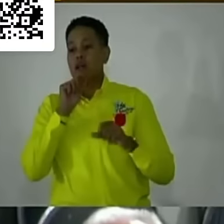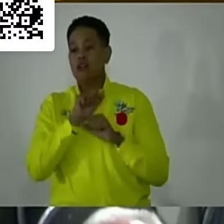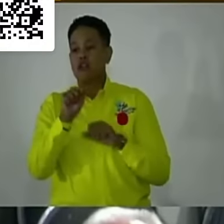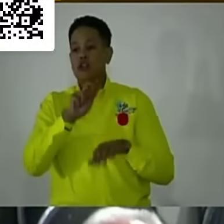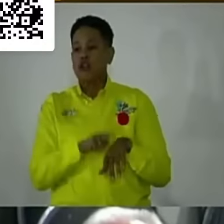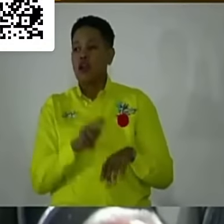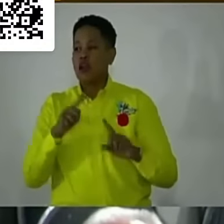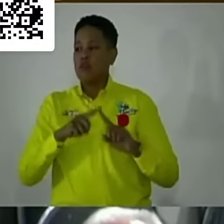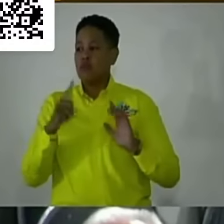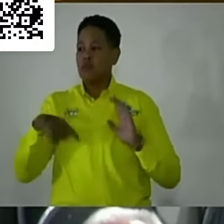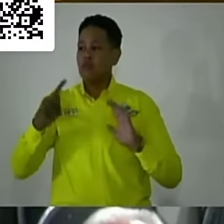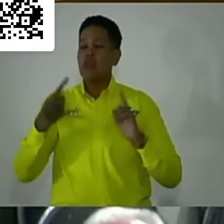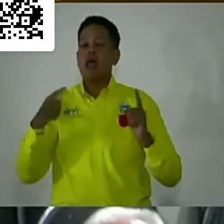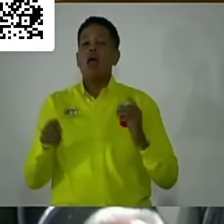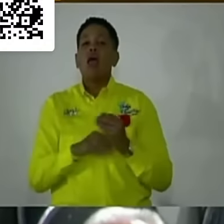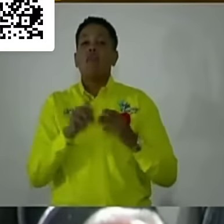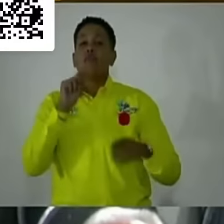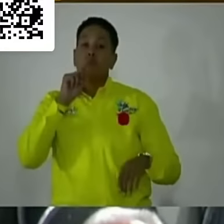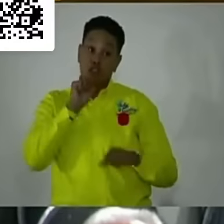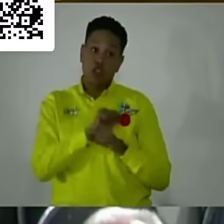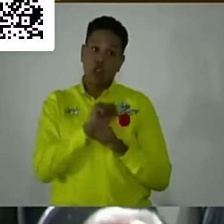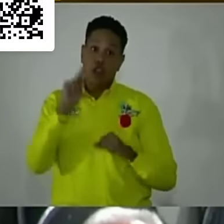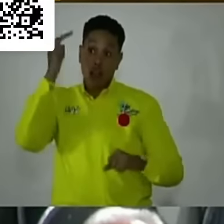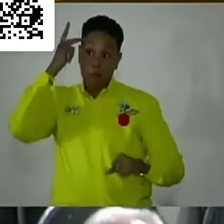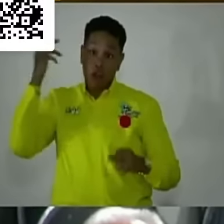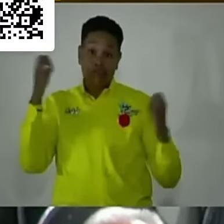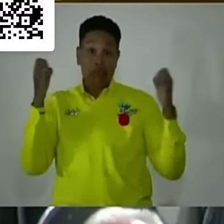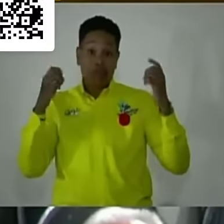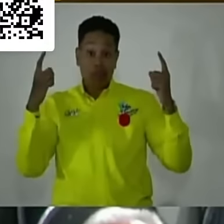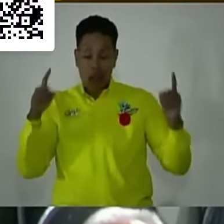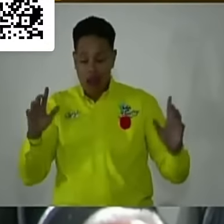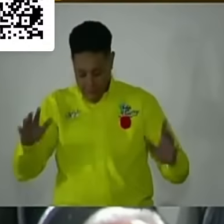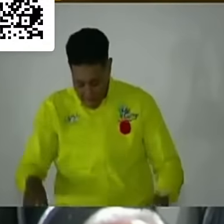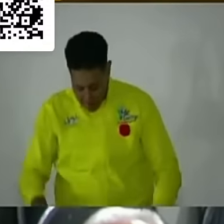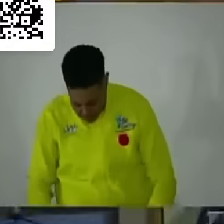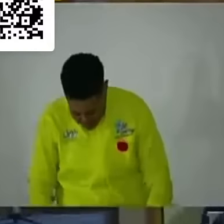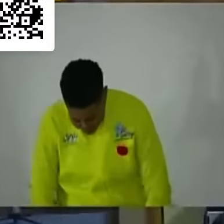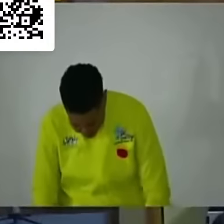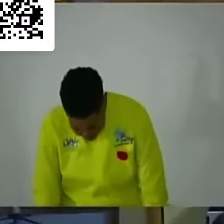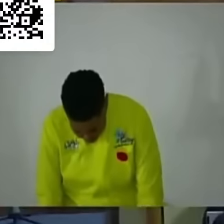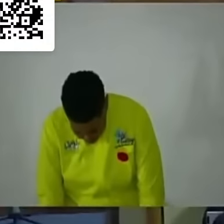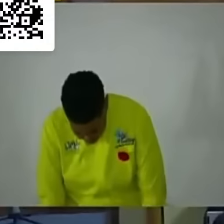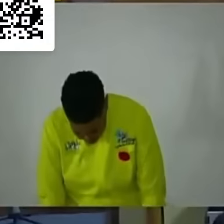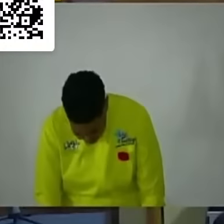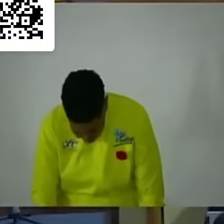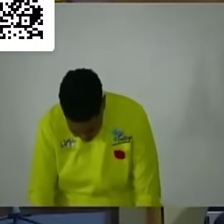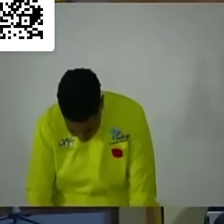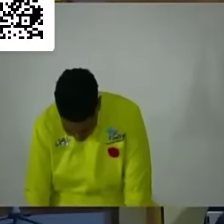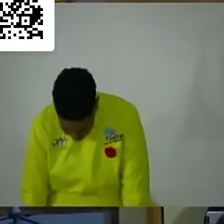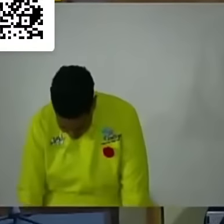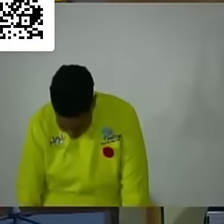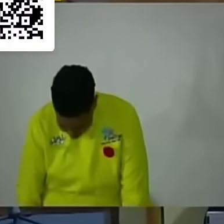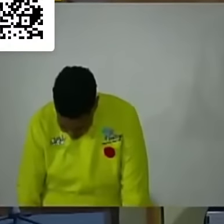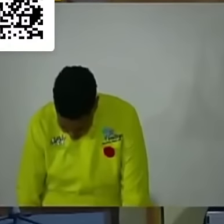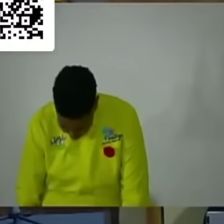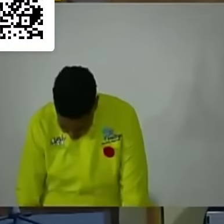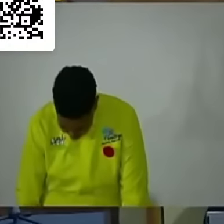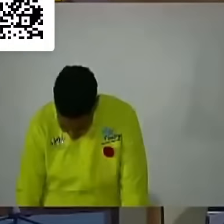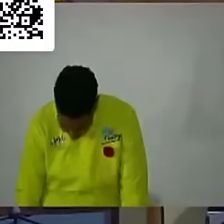routine, right? Certainly on the political hustings, put it that way. But You were crying